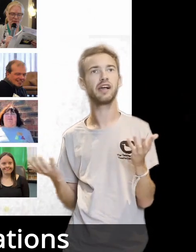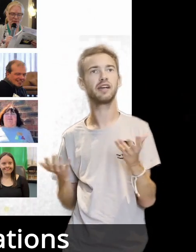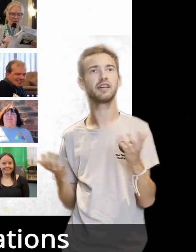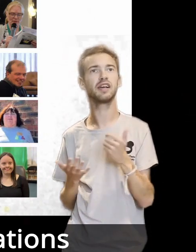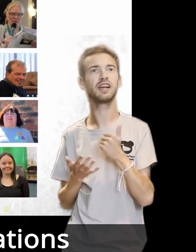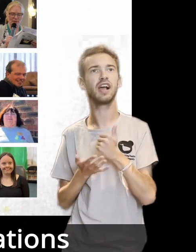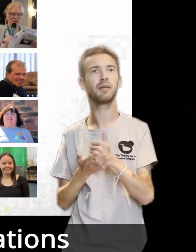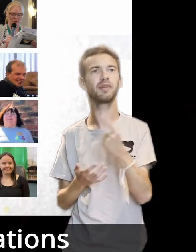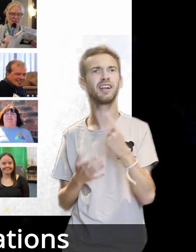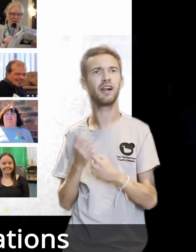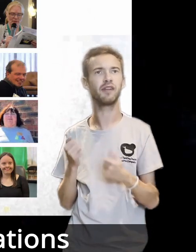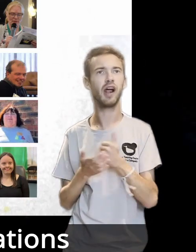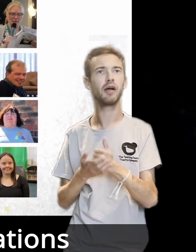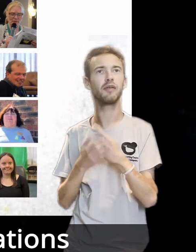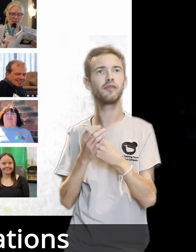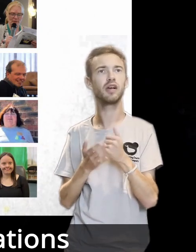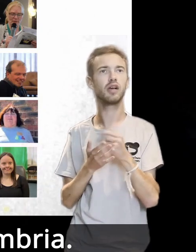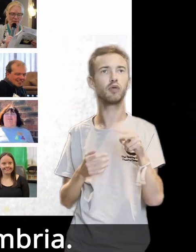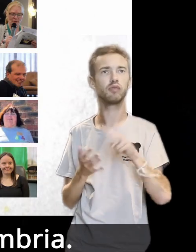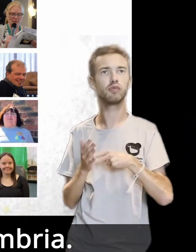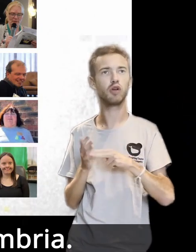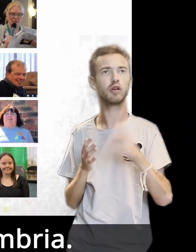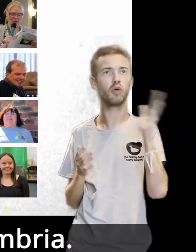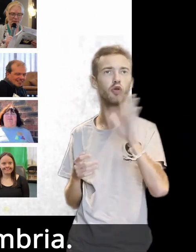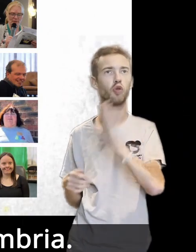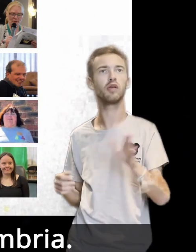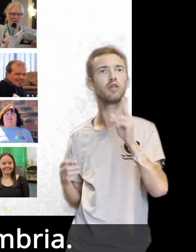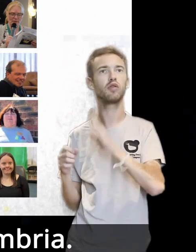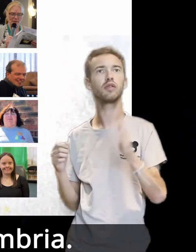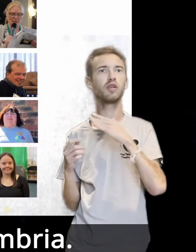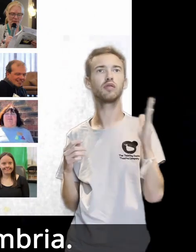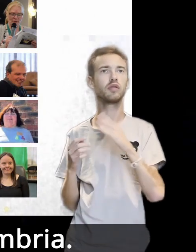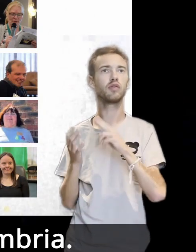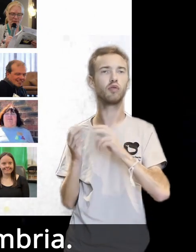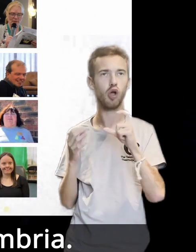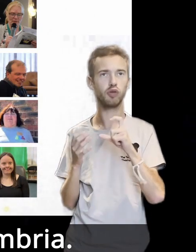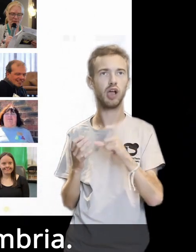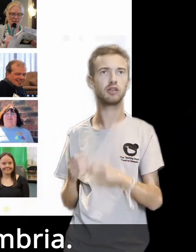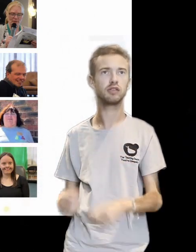a self-advocacy organisation from across the northeastern Cumbria.